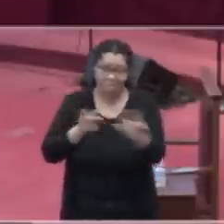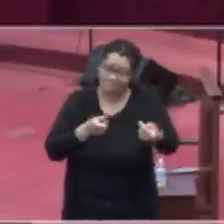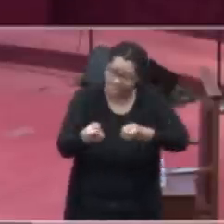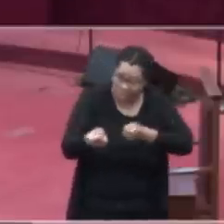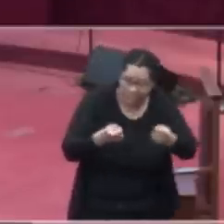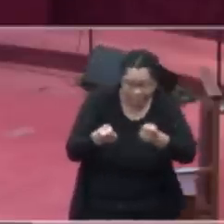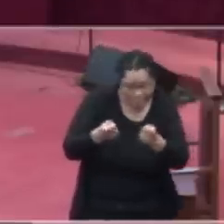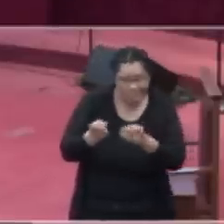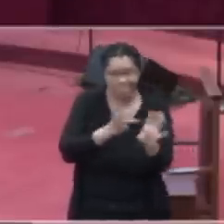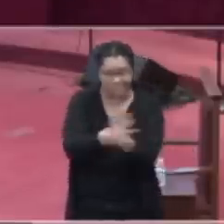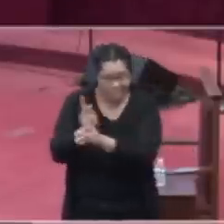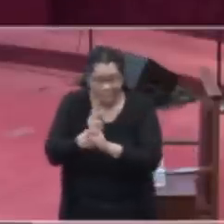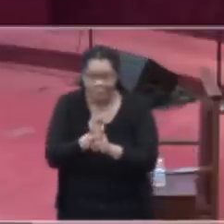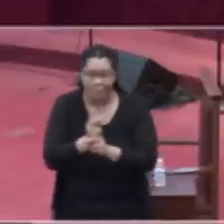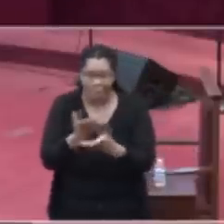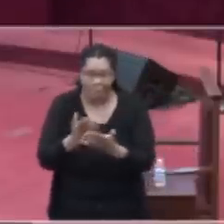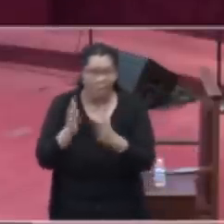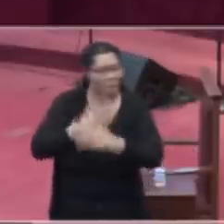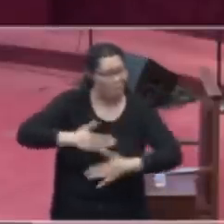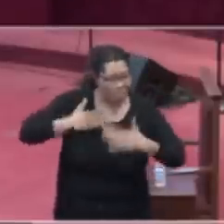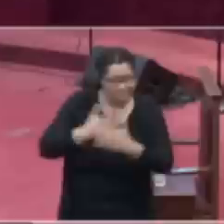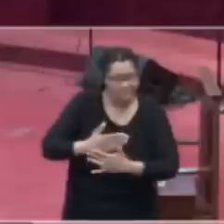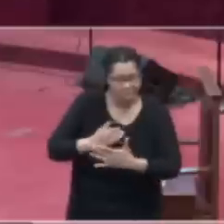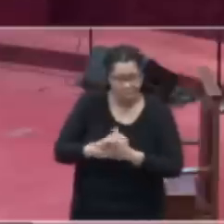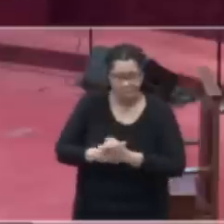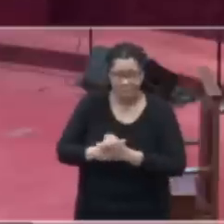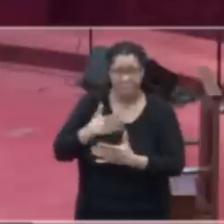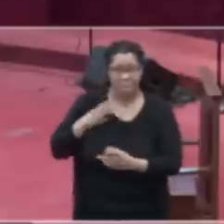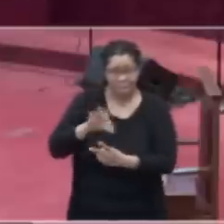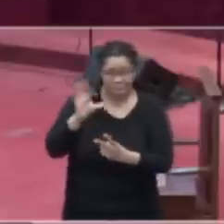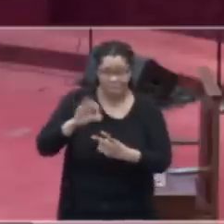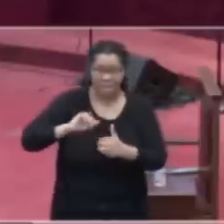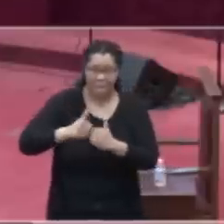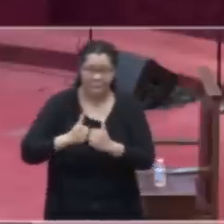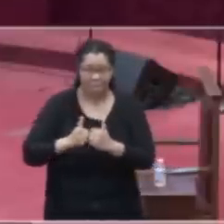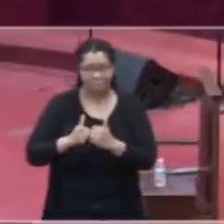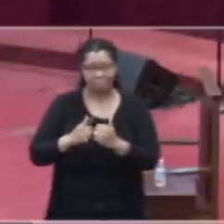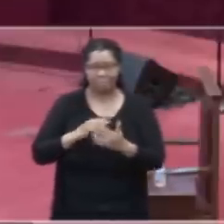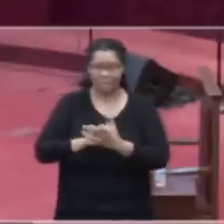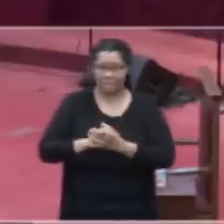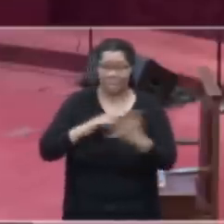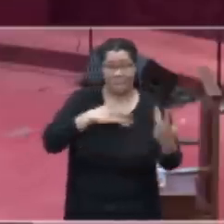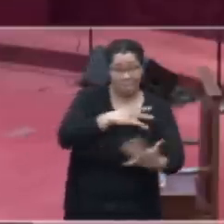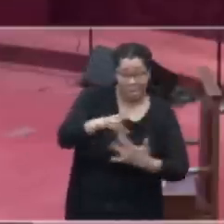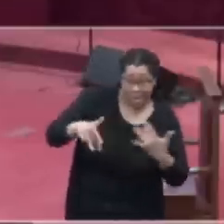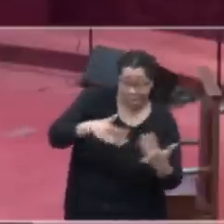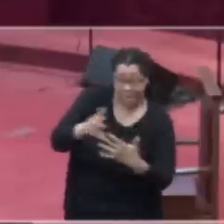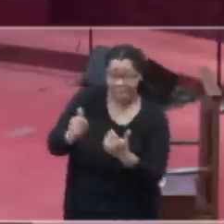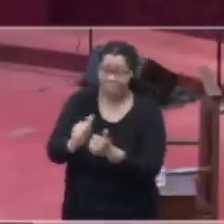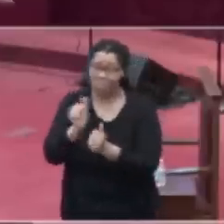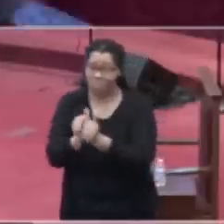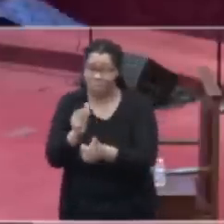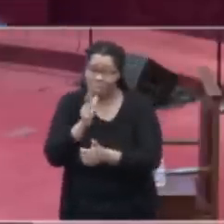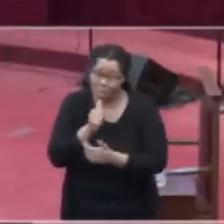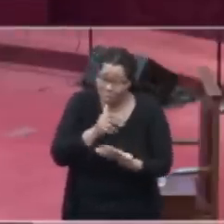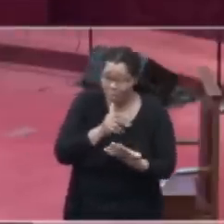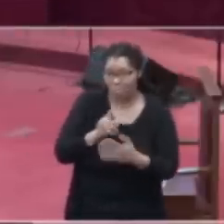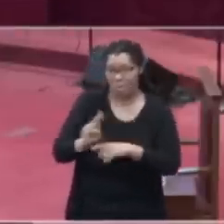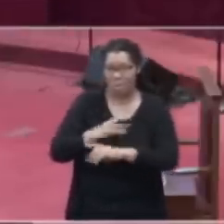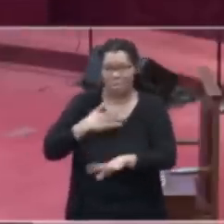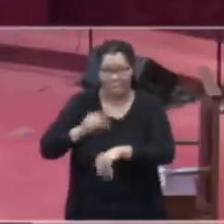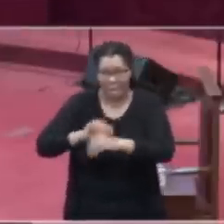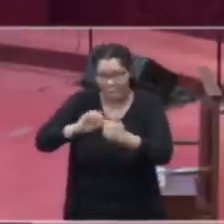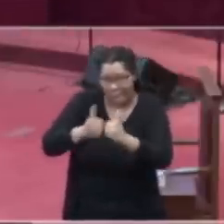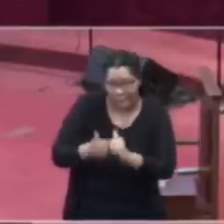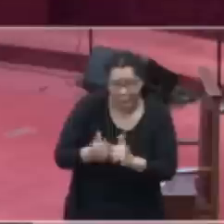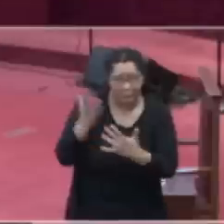with care and appreciated. Choices about how I spend my time and who I spend my time with and why am I